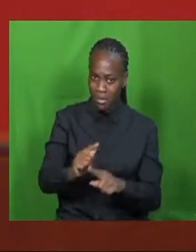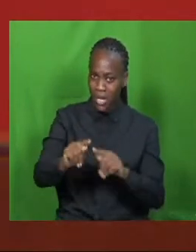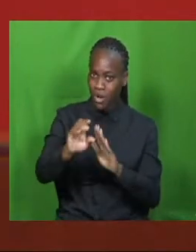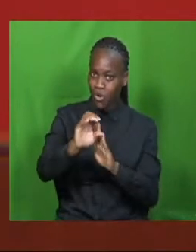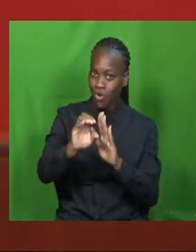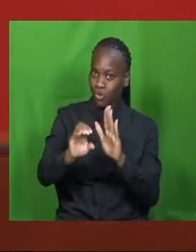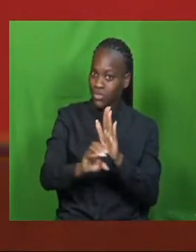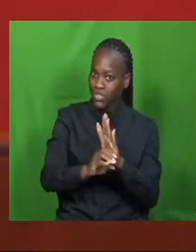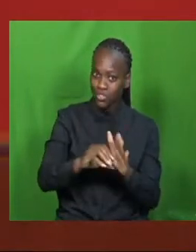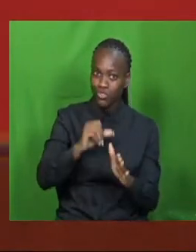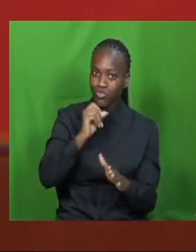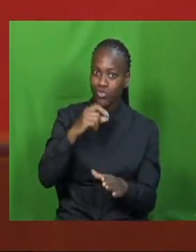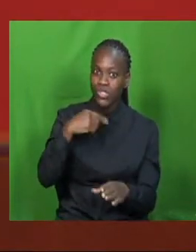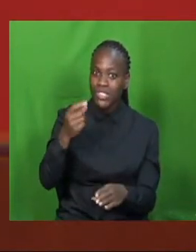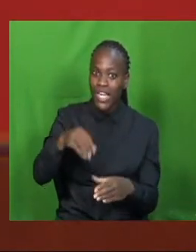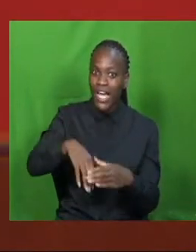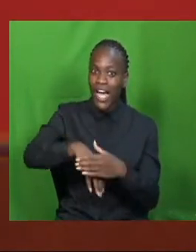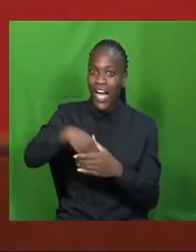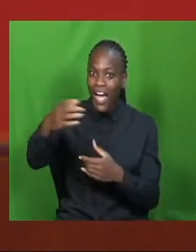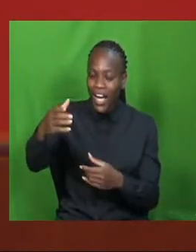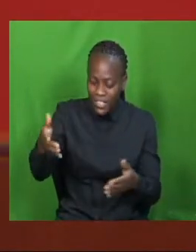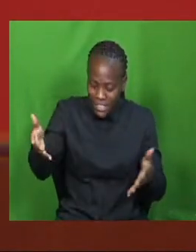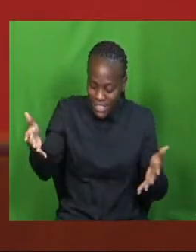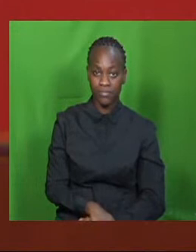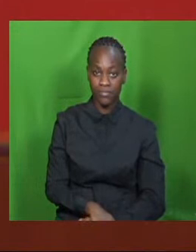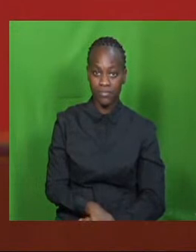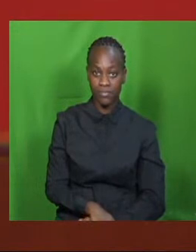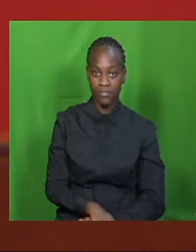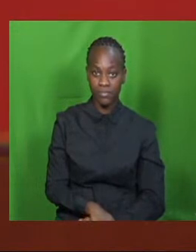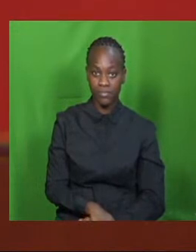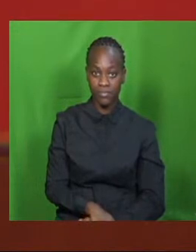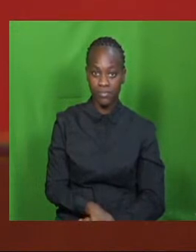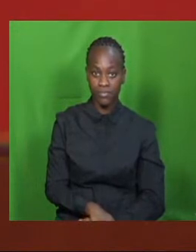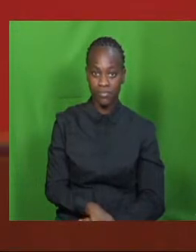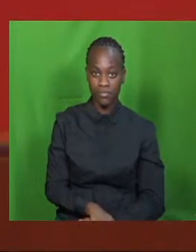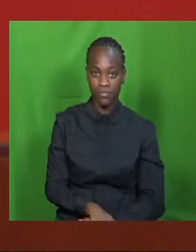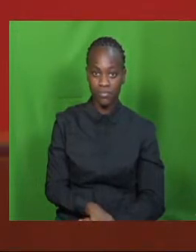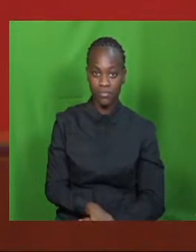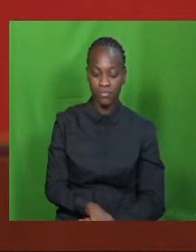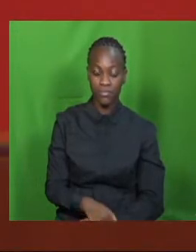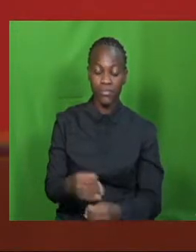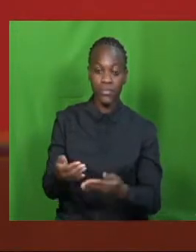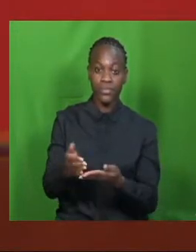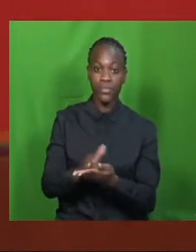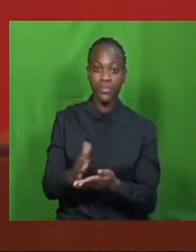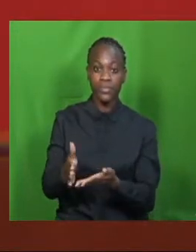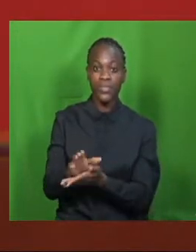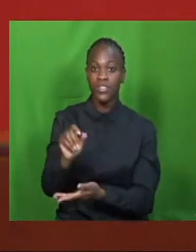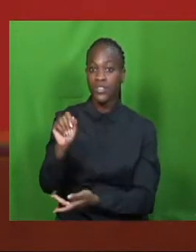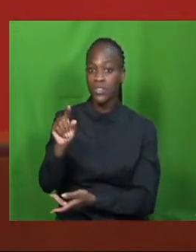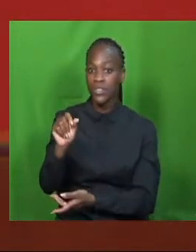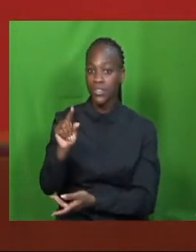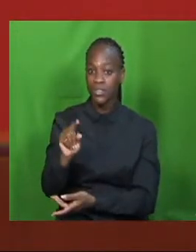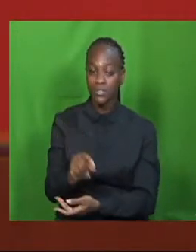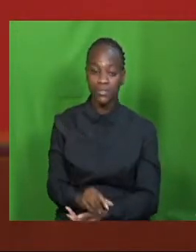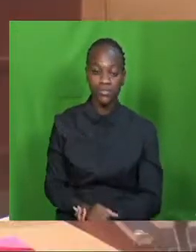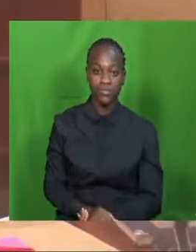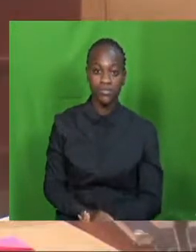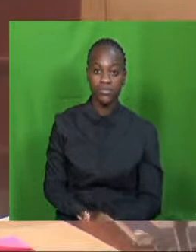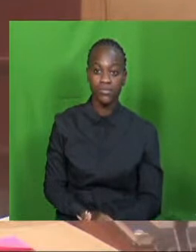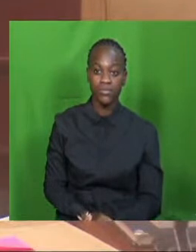for yesterday, you'll be captured as being absent without permission. But later, when your